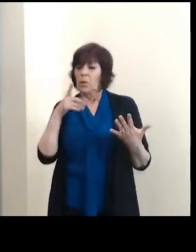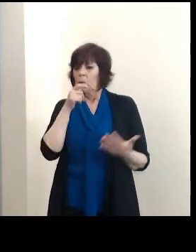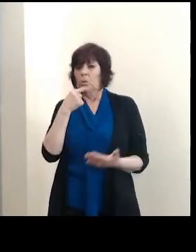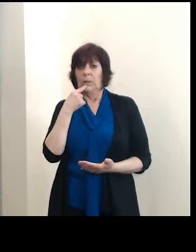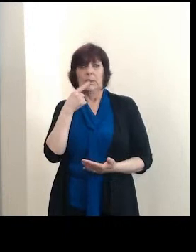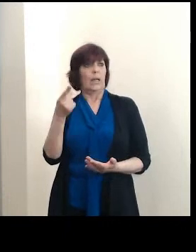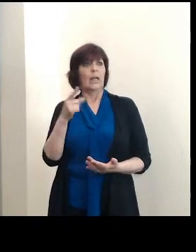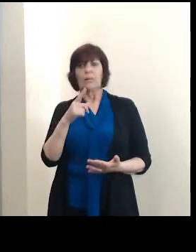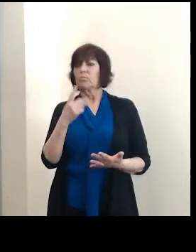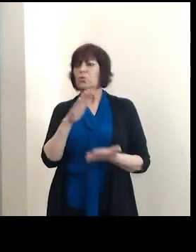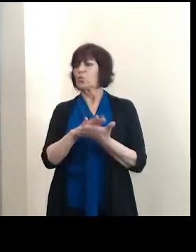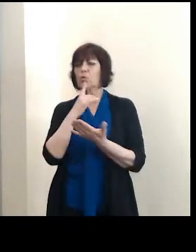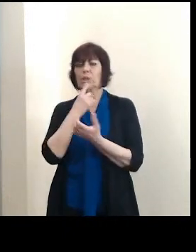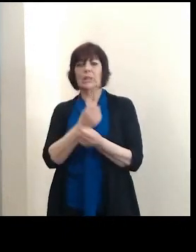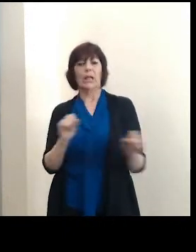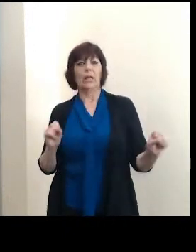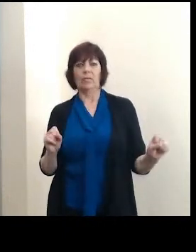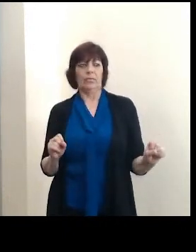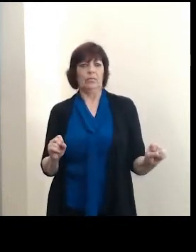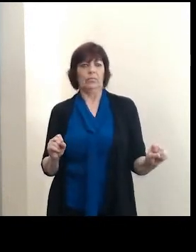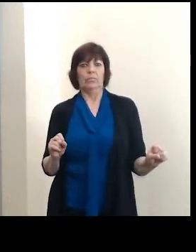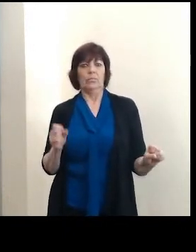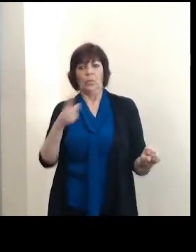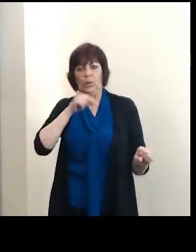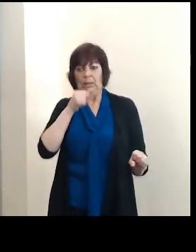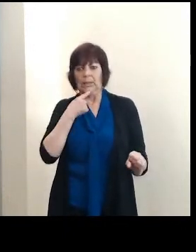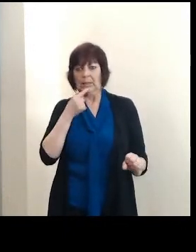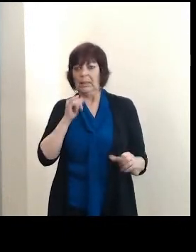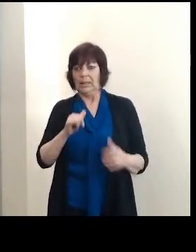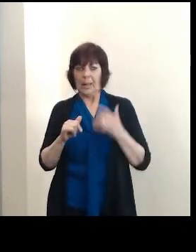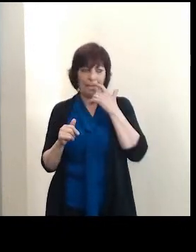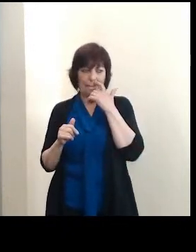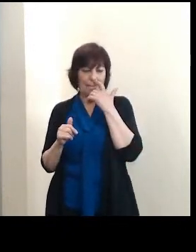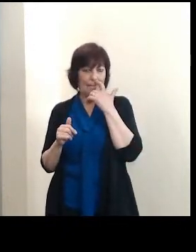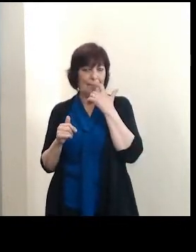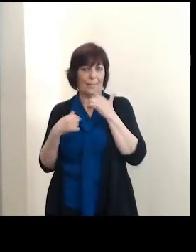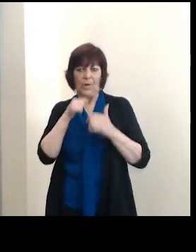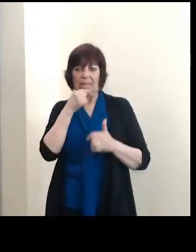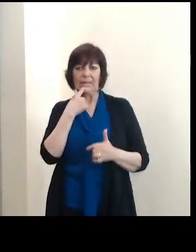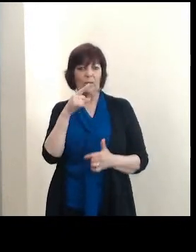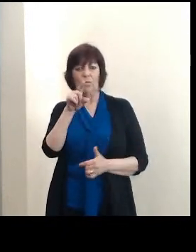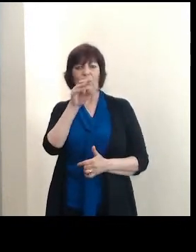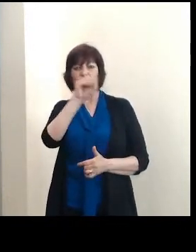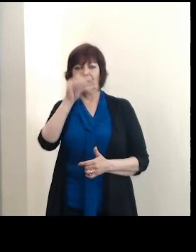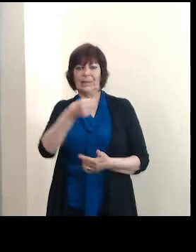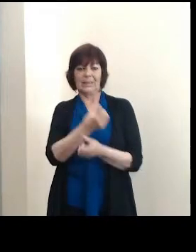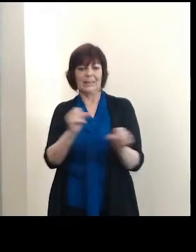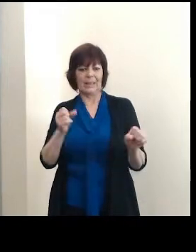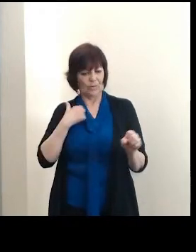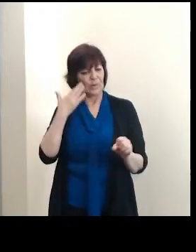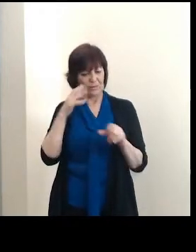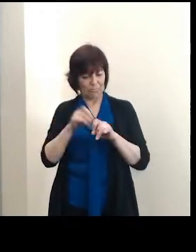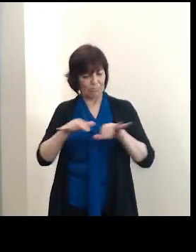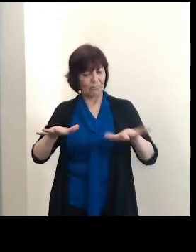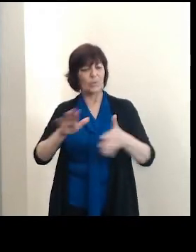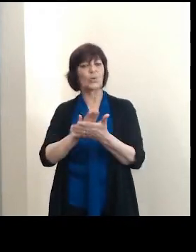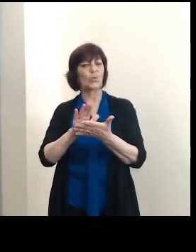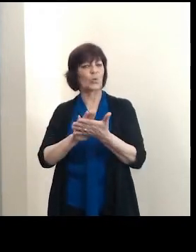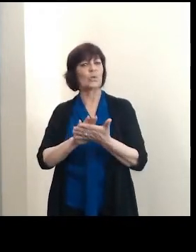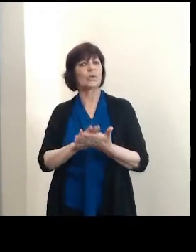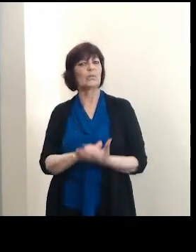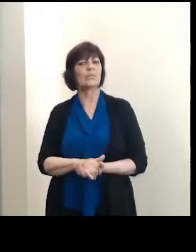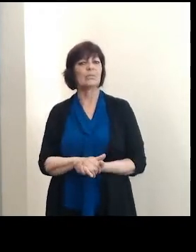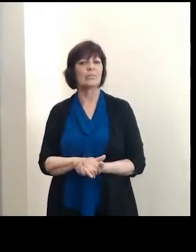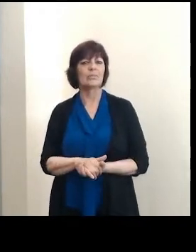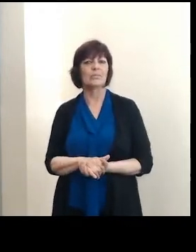saying that they're all safe, and we've heard that from groups, but they're not 100% fail-safe. We know there's transmission in schools in the past, and there's